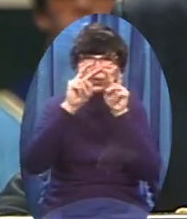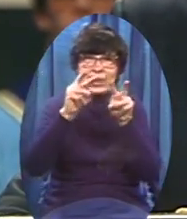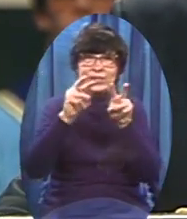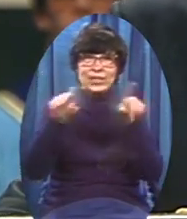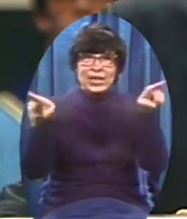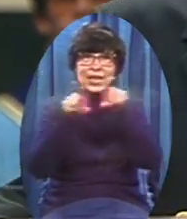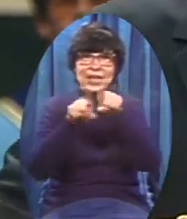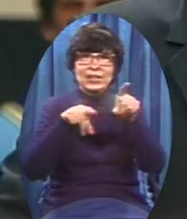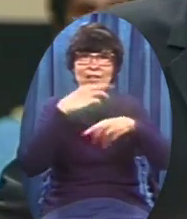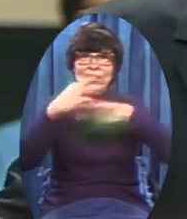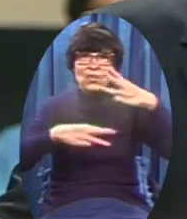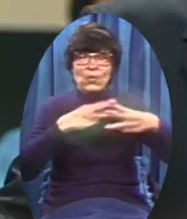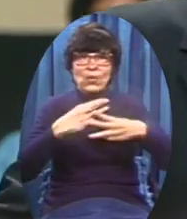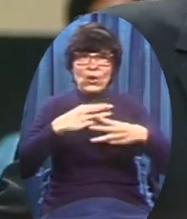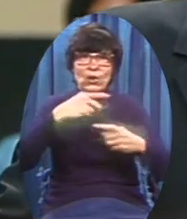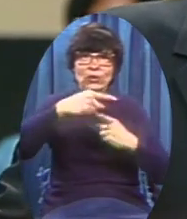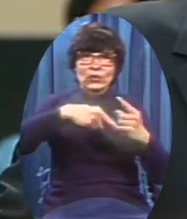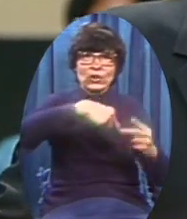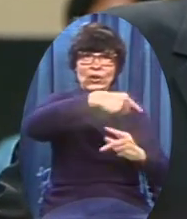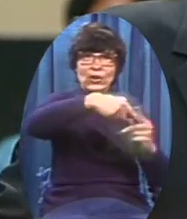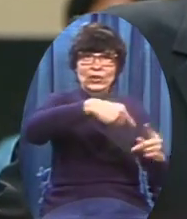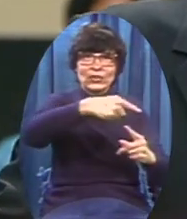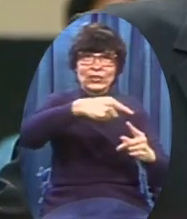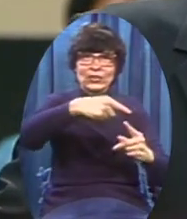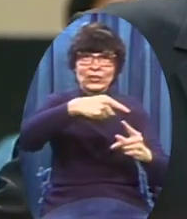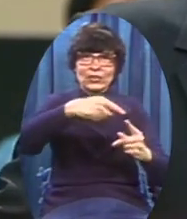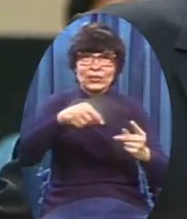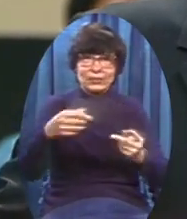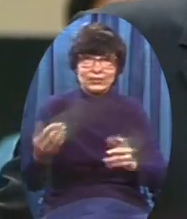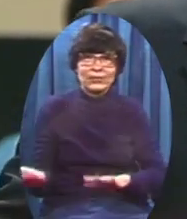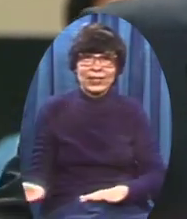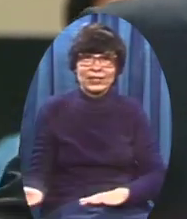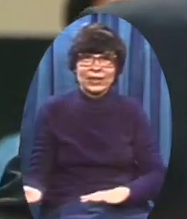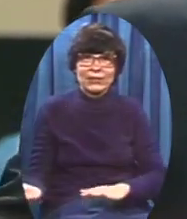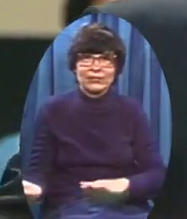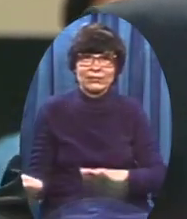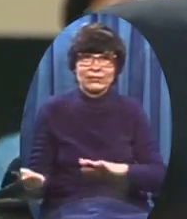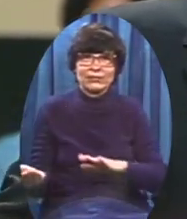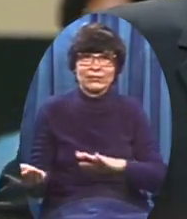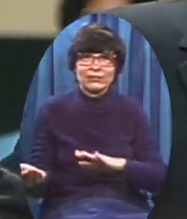How would you like to meet the Lord, having